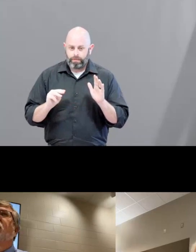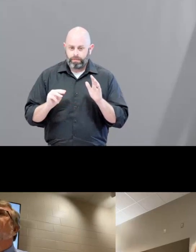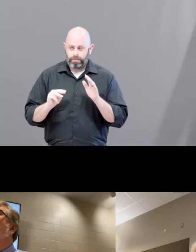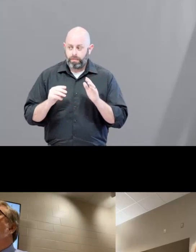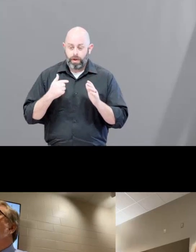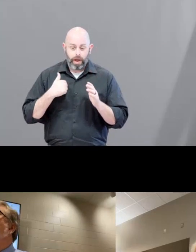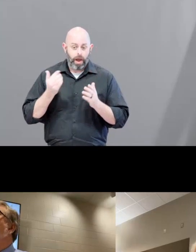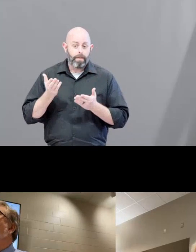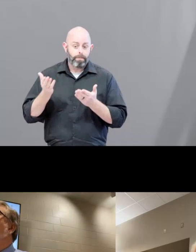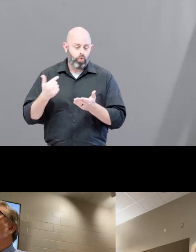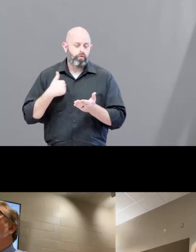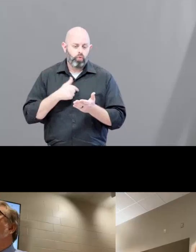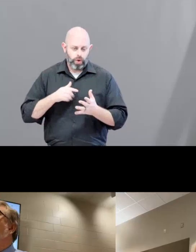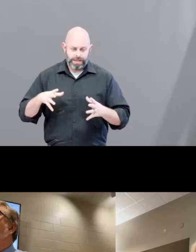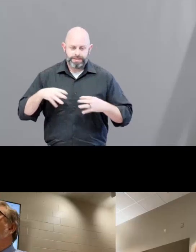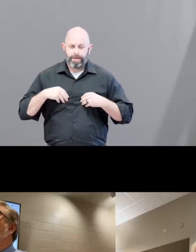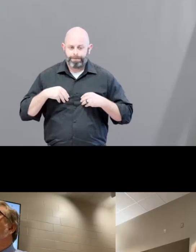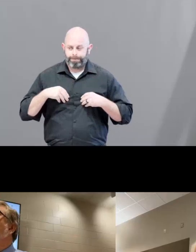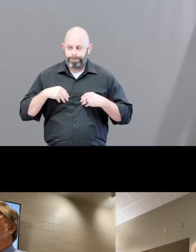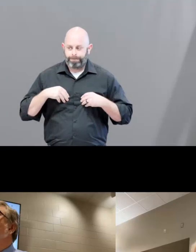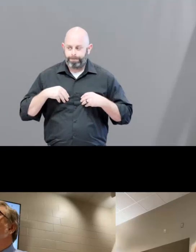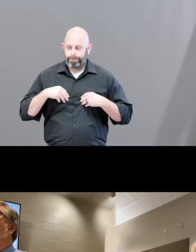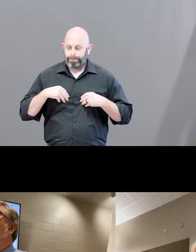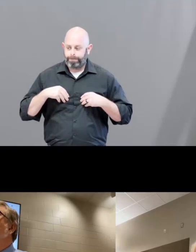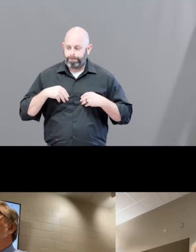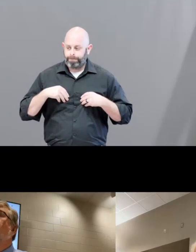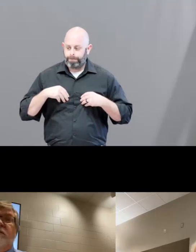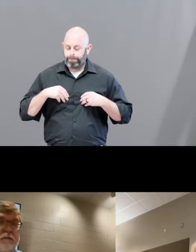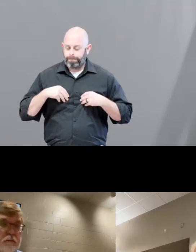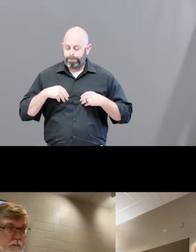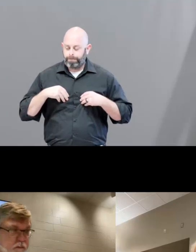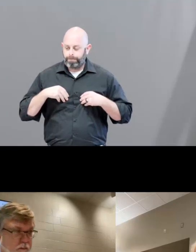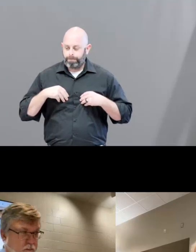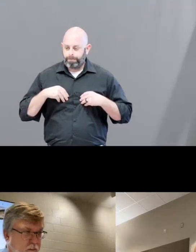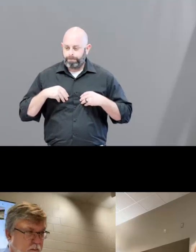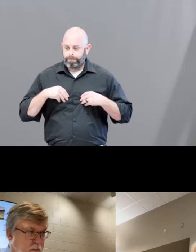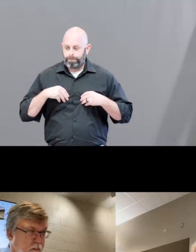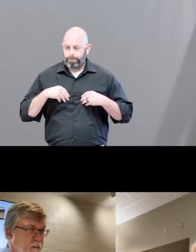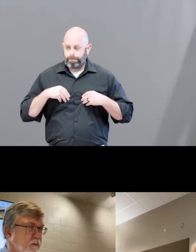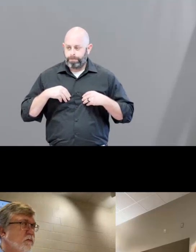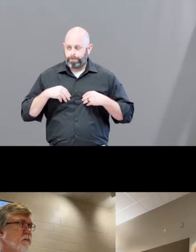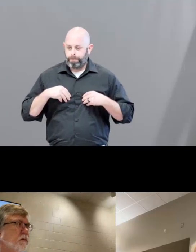I move we accept the